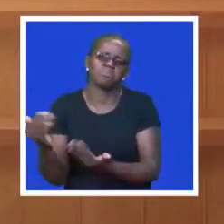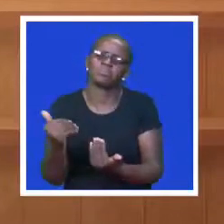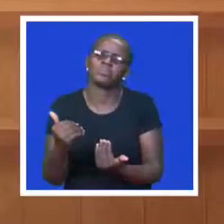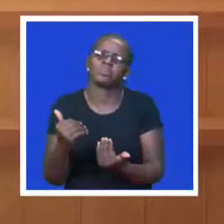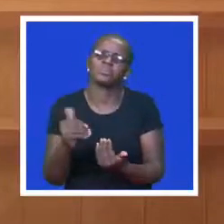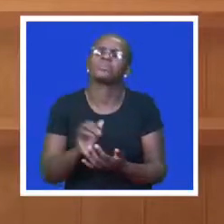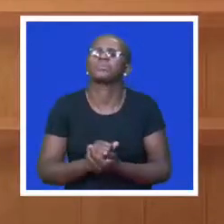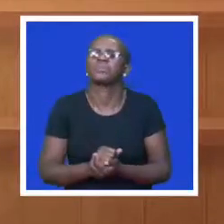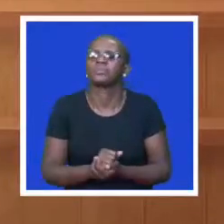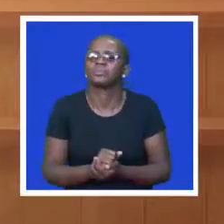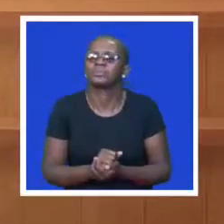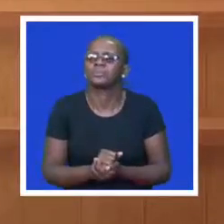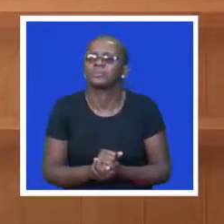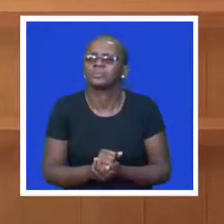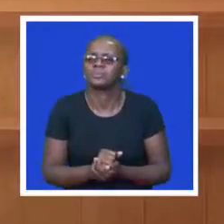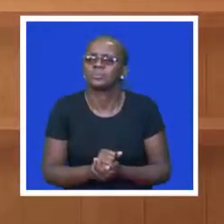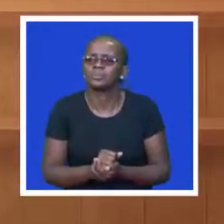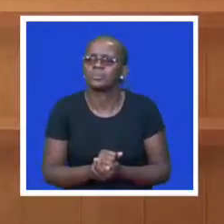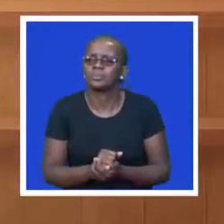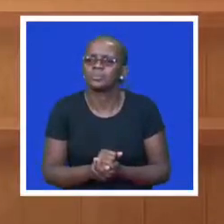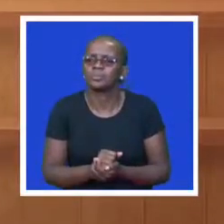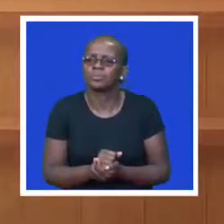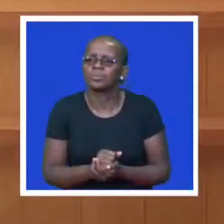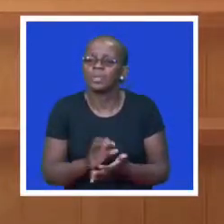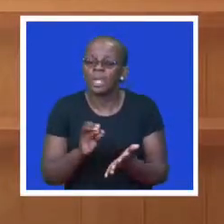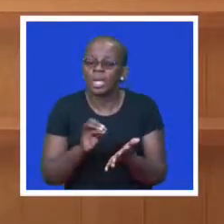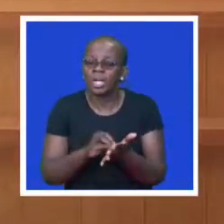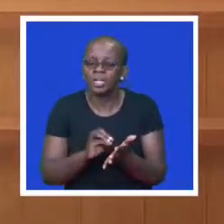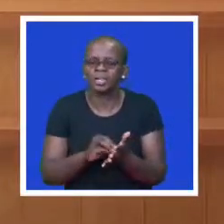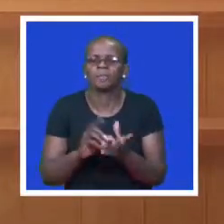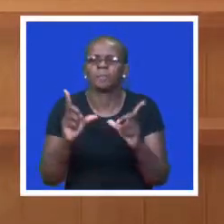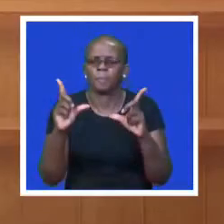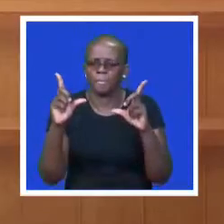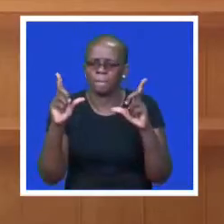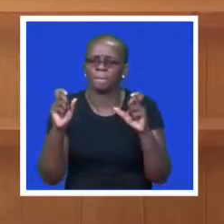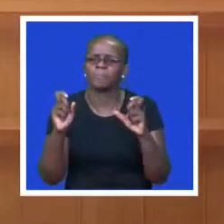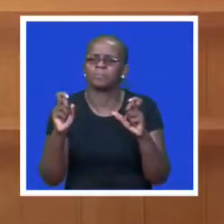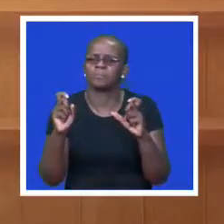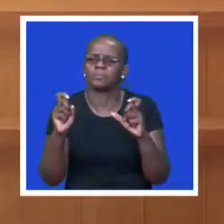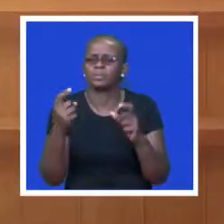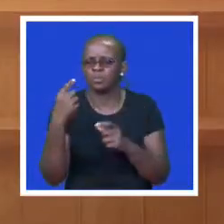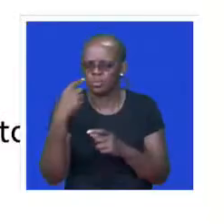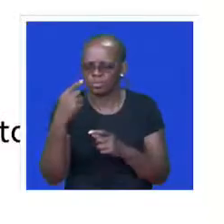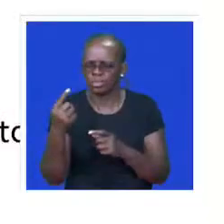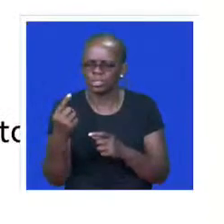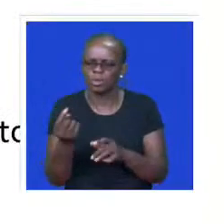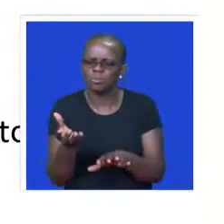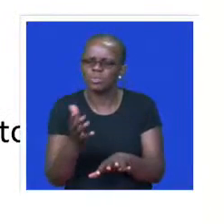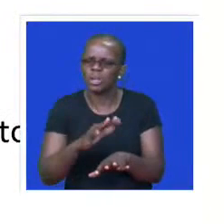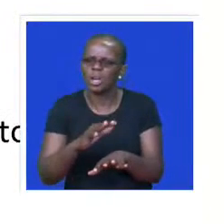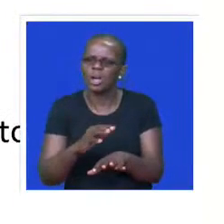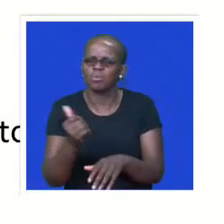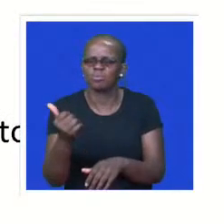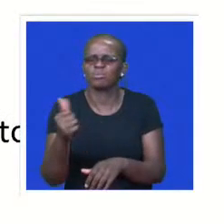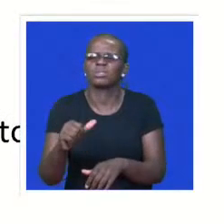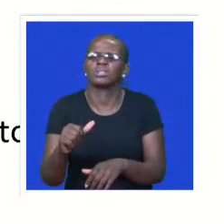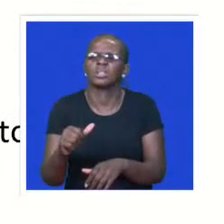how sin came into this world. That picture, of course, gives you the hint, dear Lena. So now let us turn to